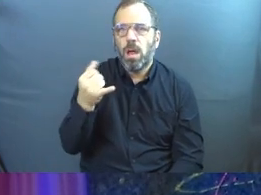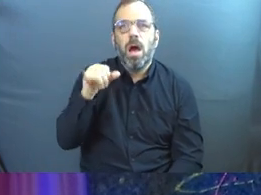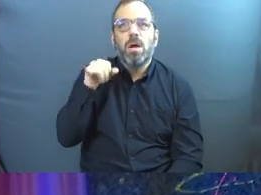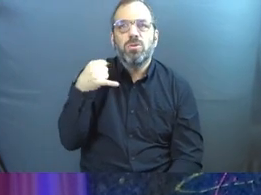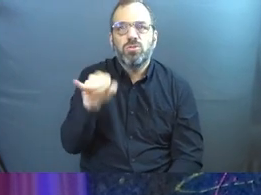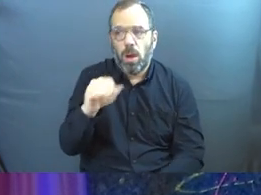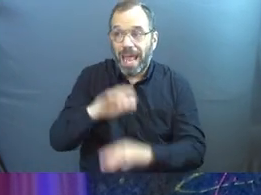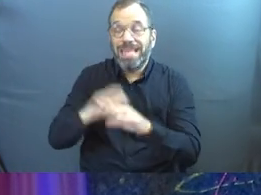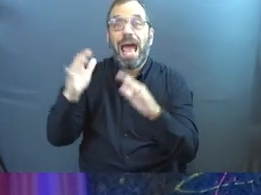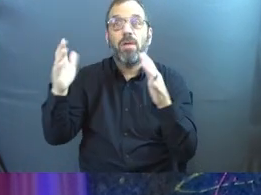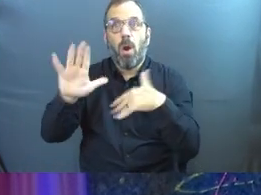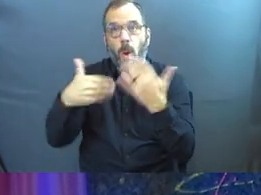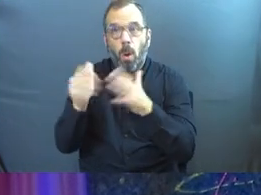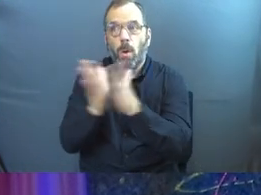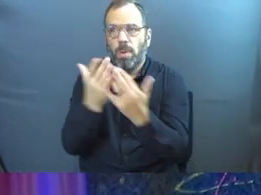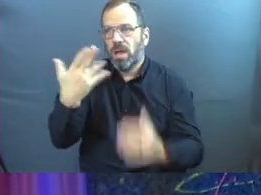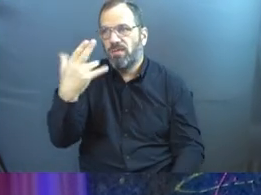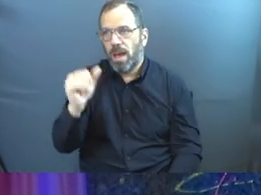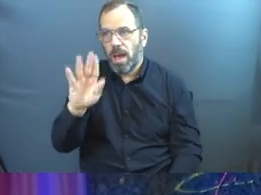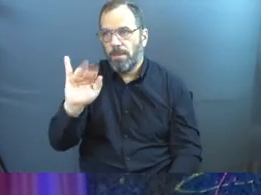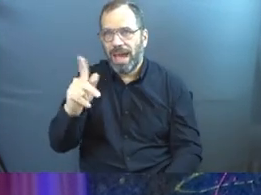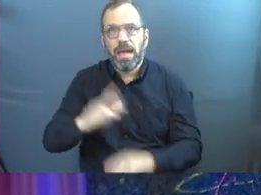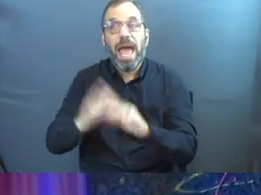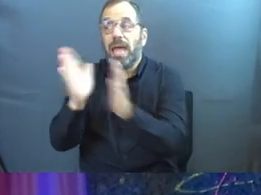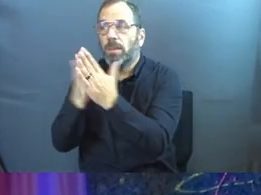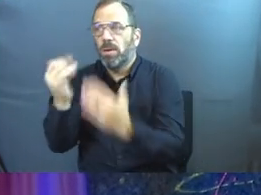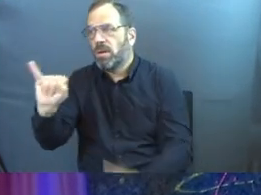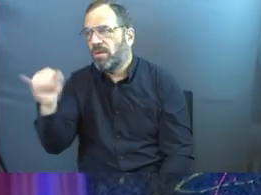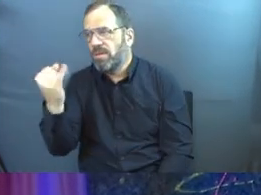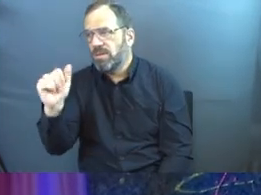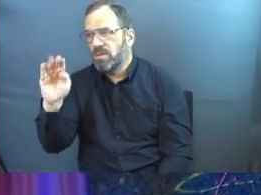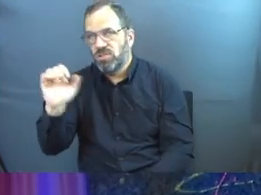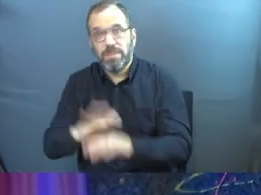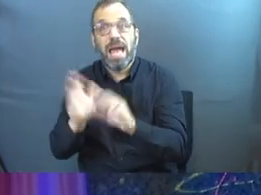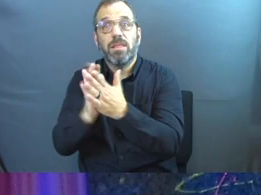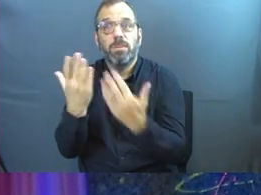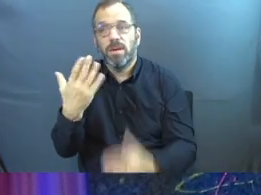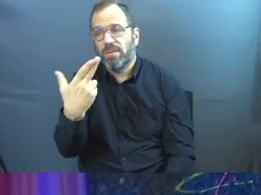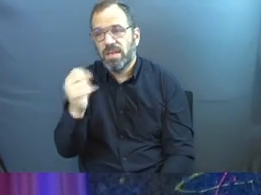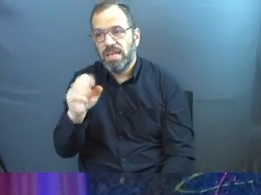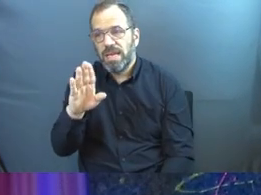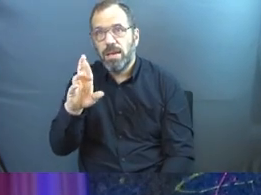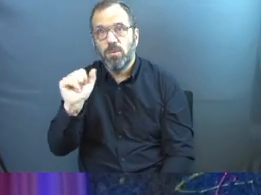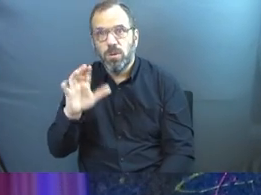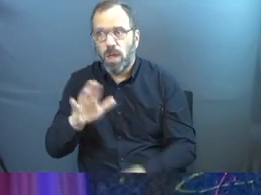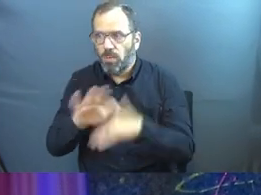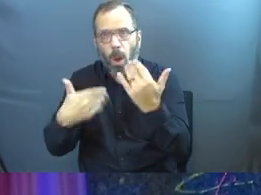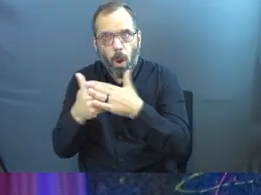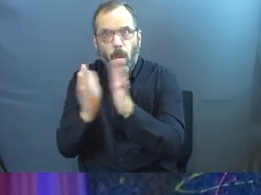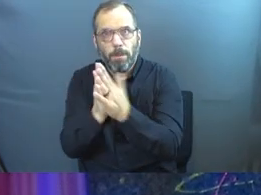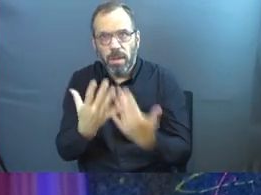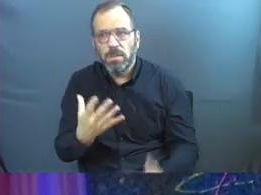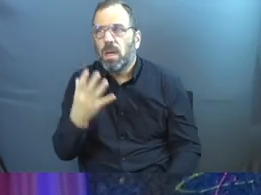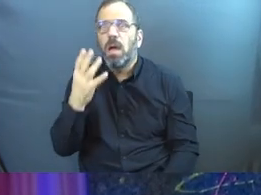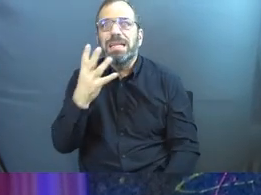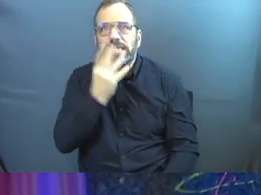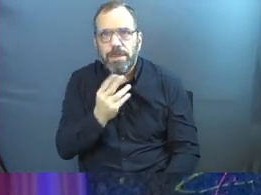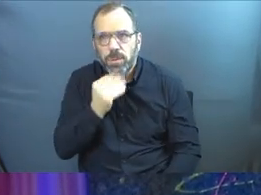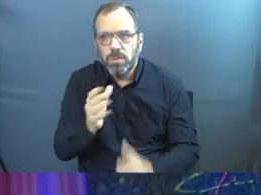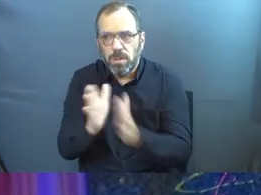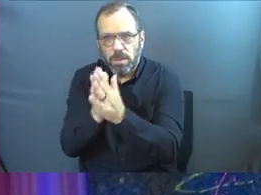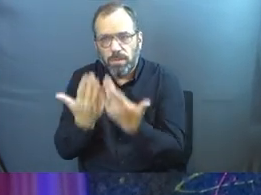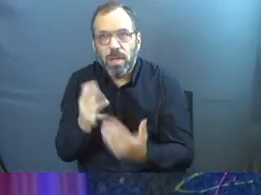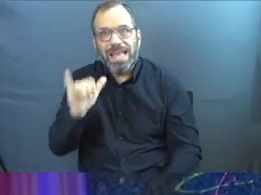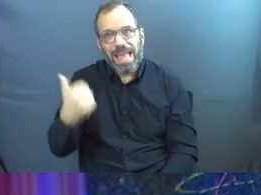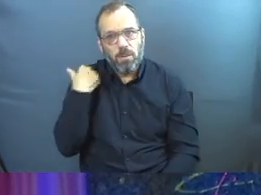the whole book of Habakkuk. We've done James. We've done the entire book of Hebrews. Philippians, you just see a list there. These are the times in recent